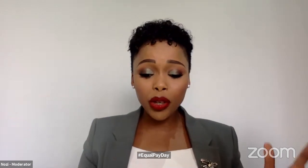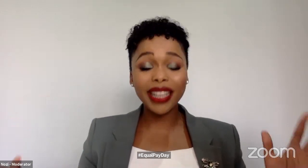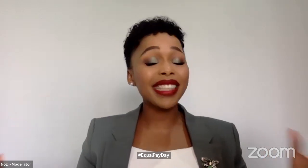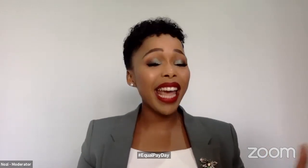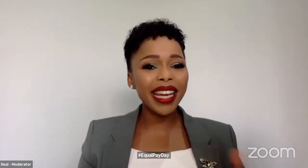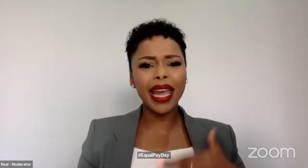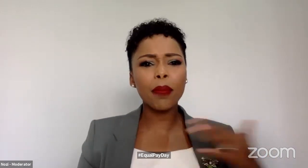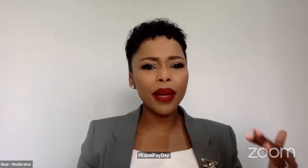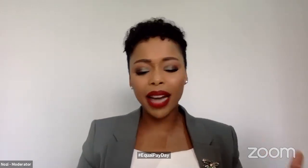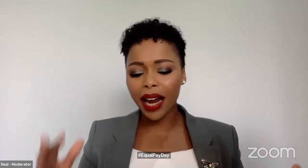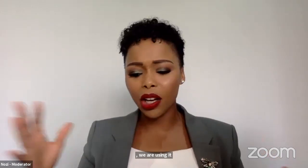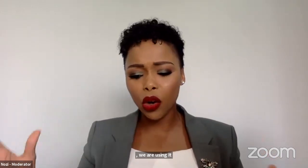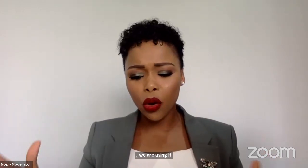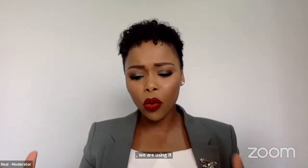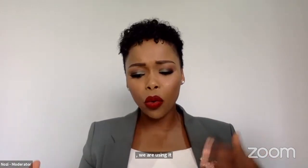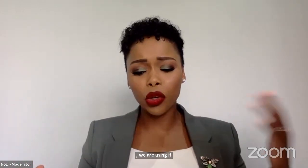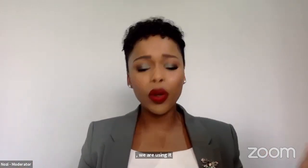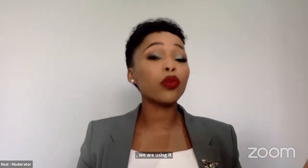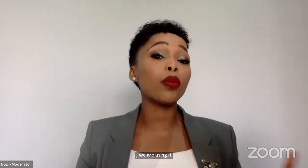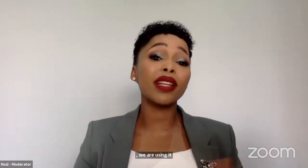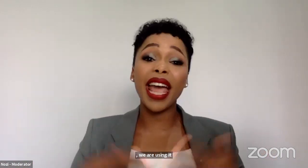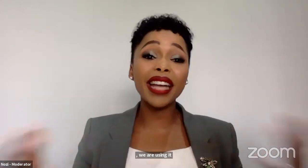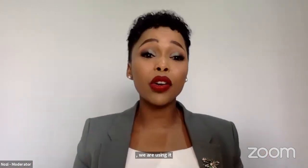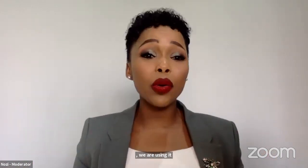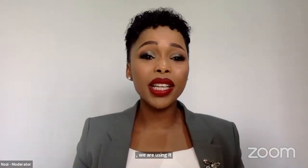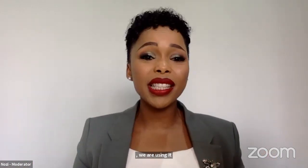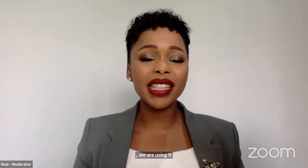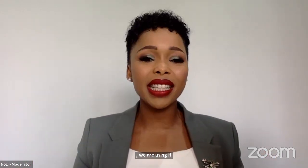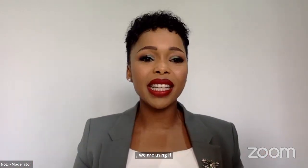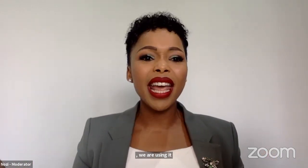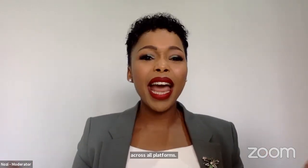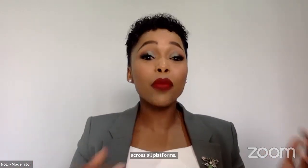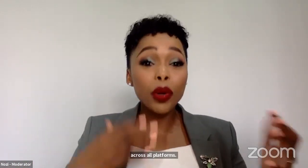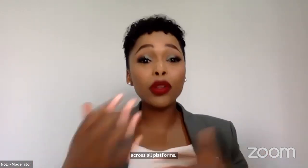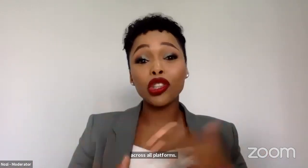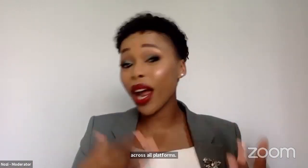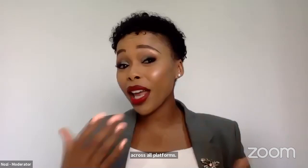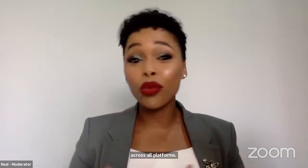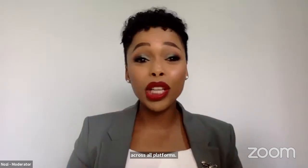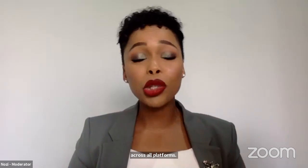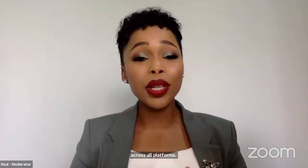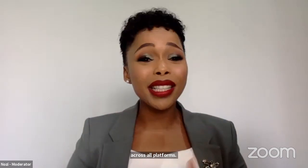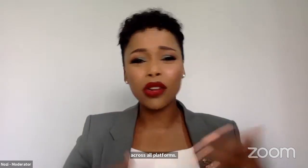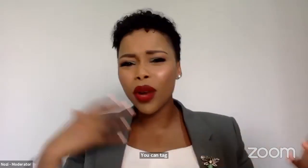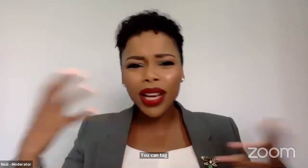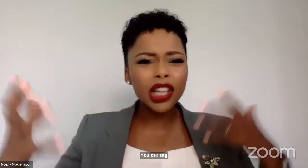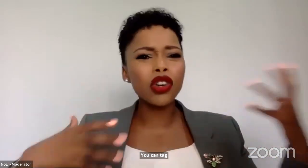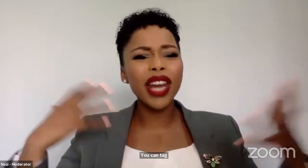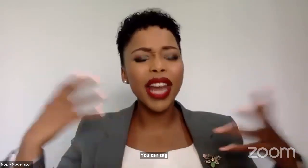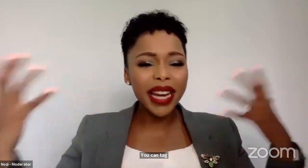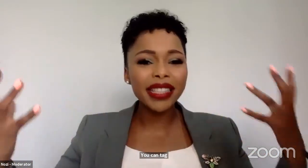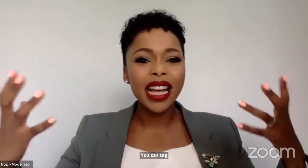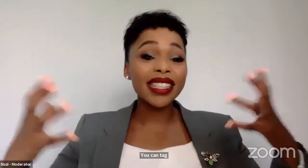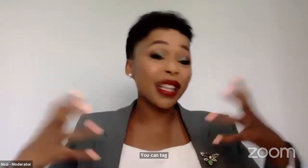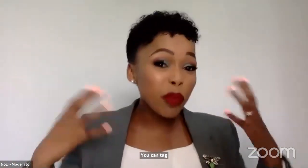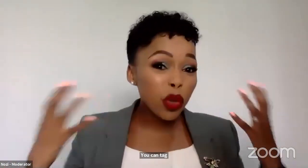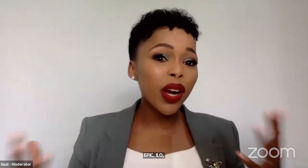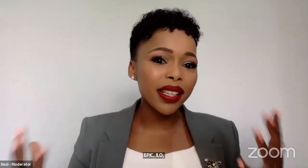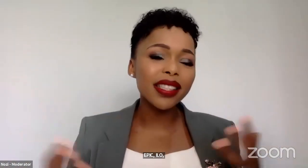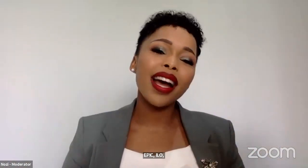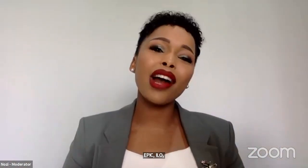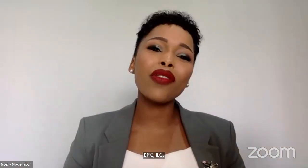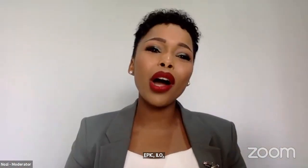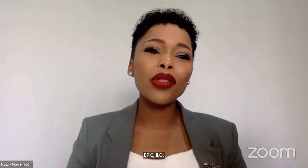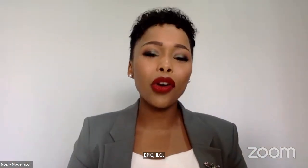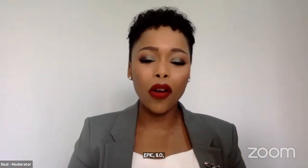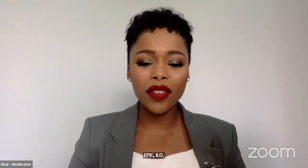Remember, you can tag EPIC, ILO, UN Women, and OECD, and we will try and retweet and really create some